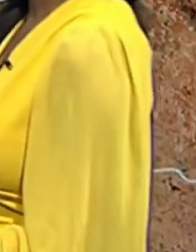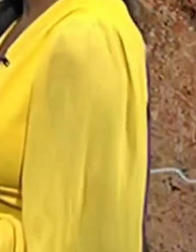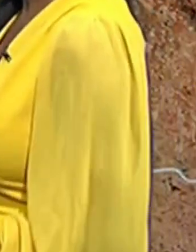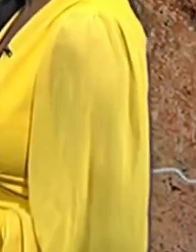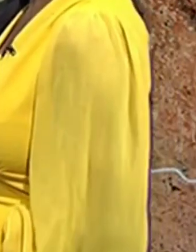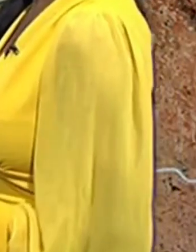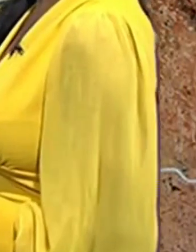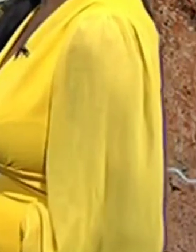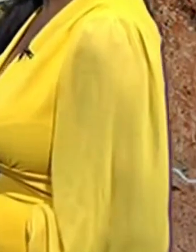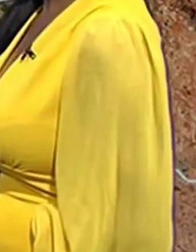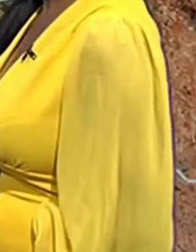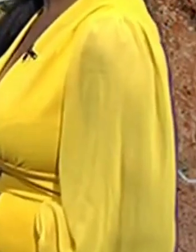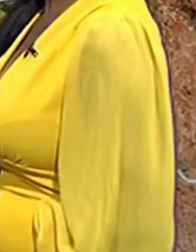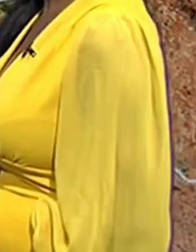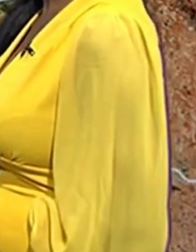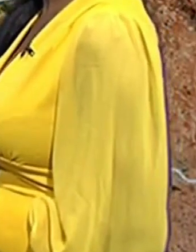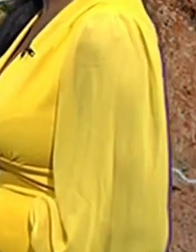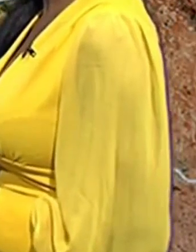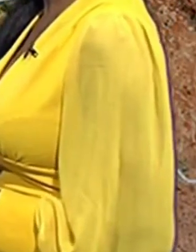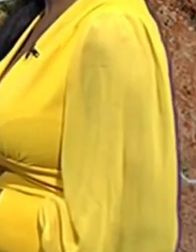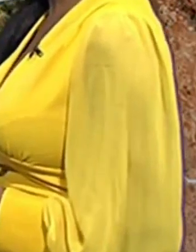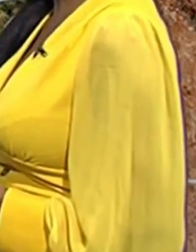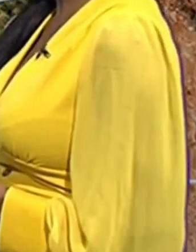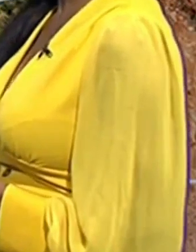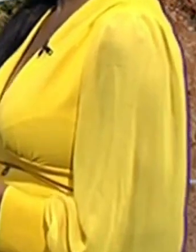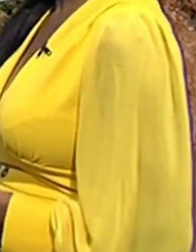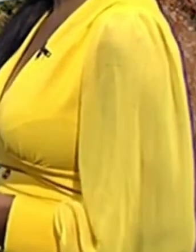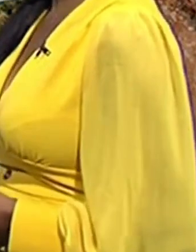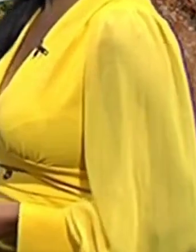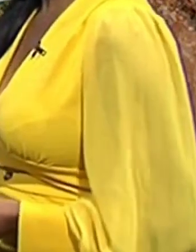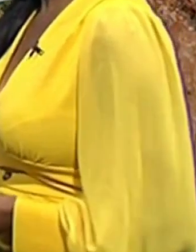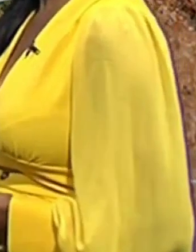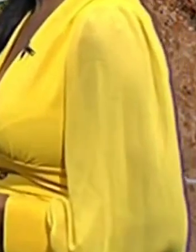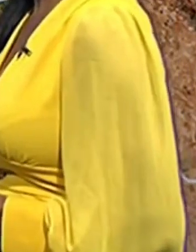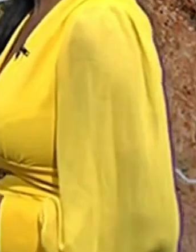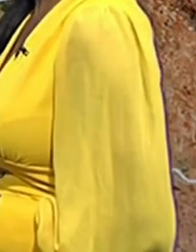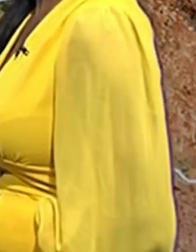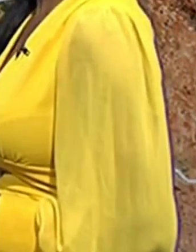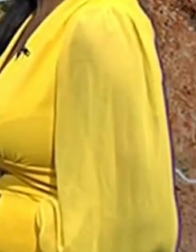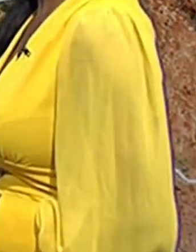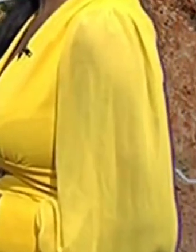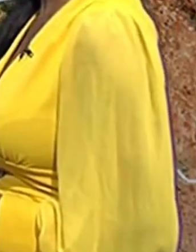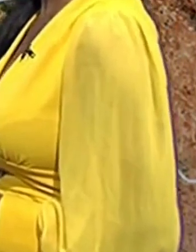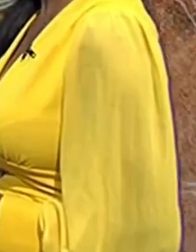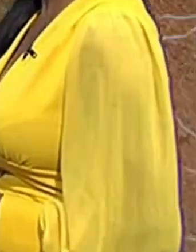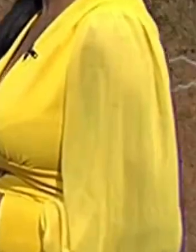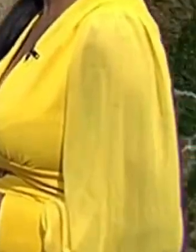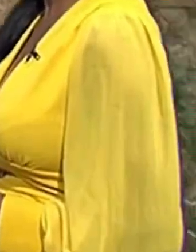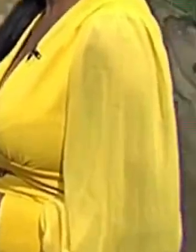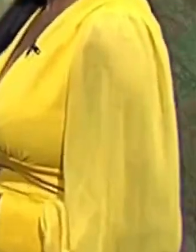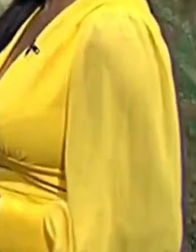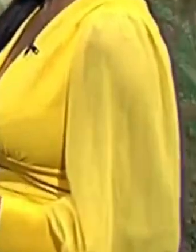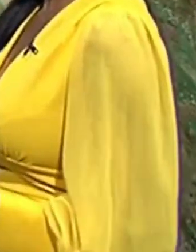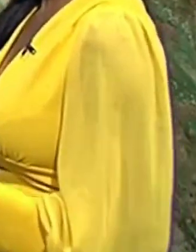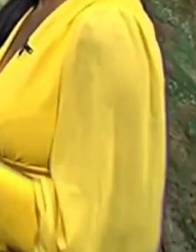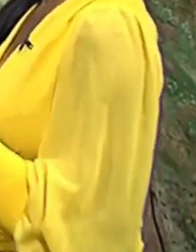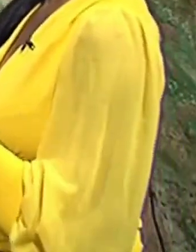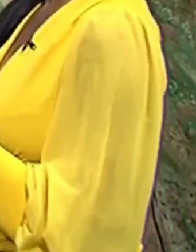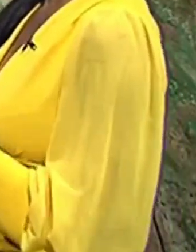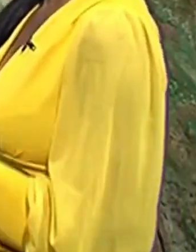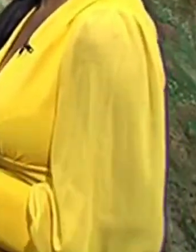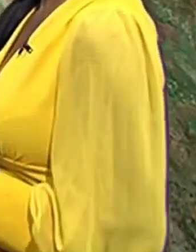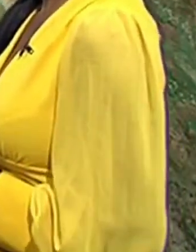Pretoria ka digata di le 17 go ya go di le 24 Springs ka digata di le 14 go ya go di le 23 Limpopo